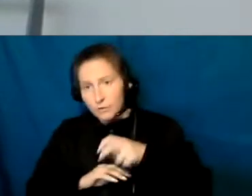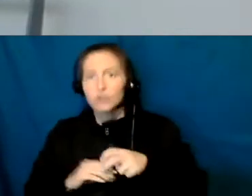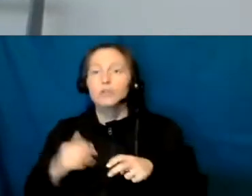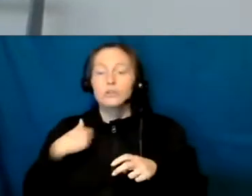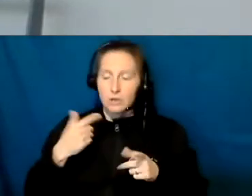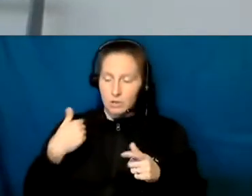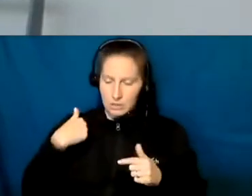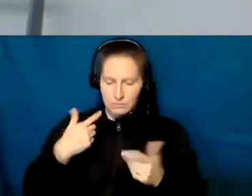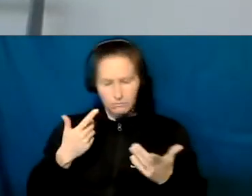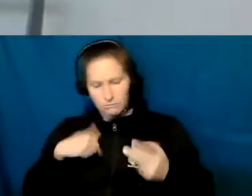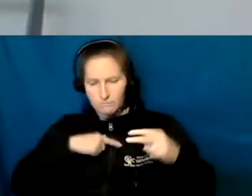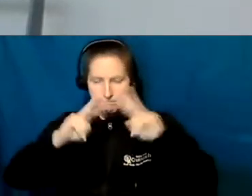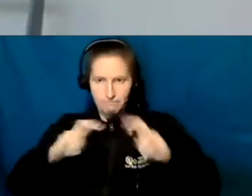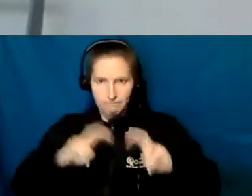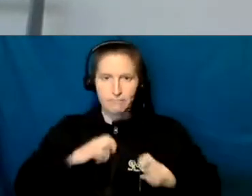evaluation.